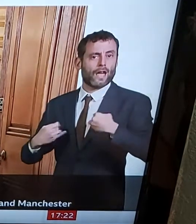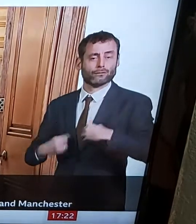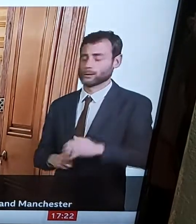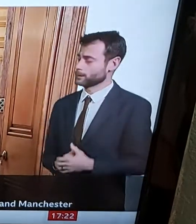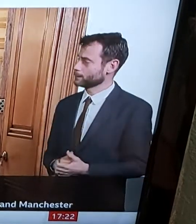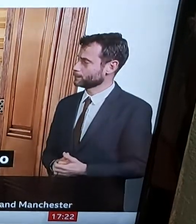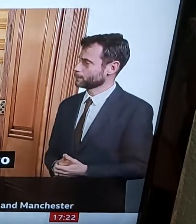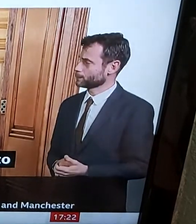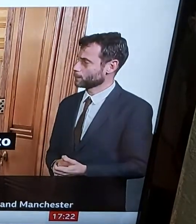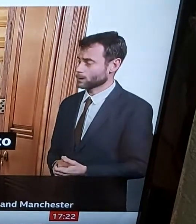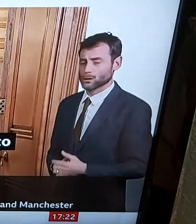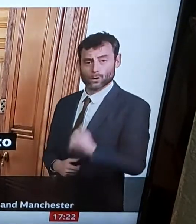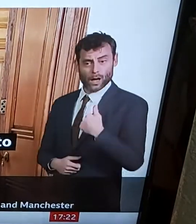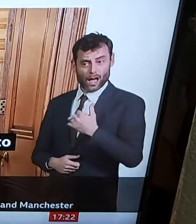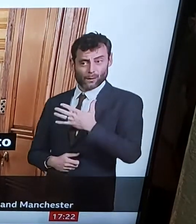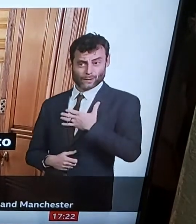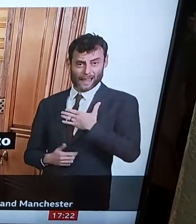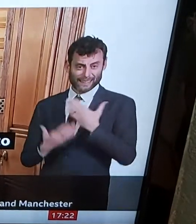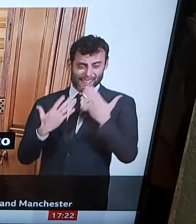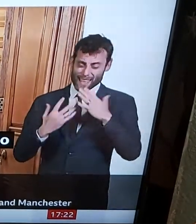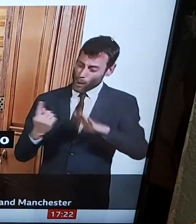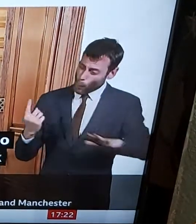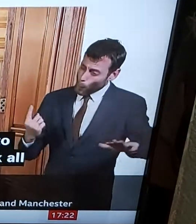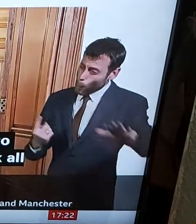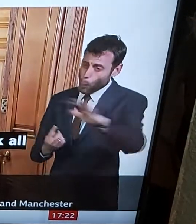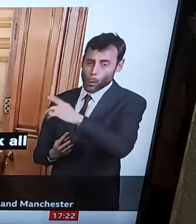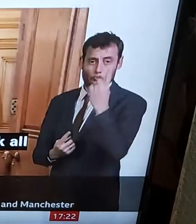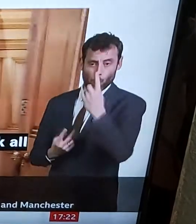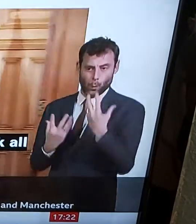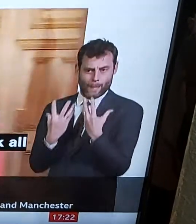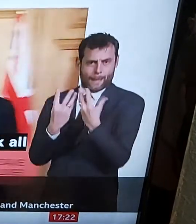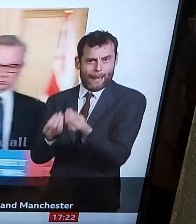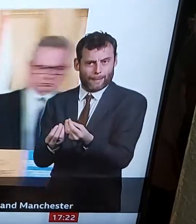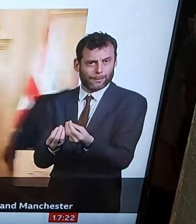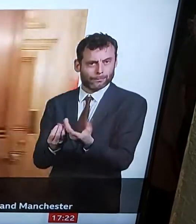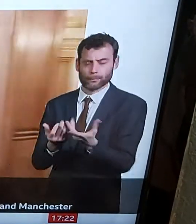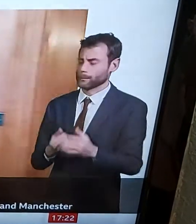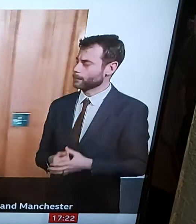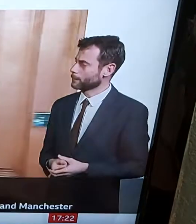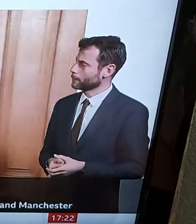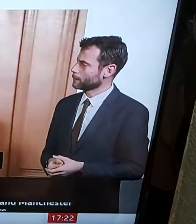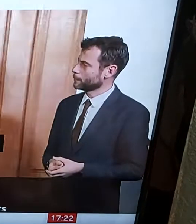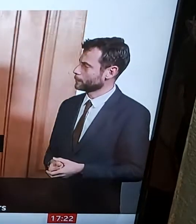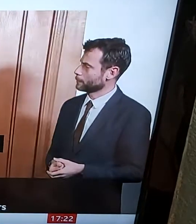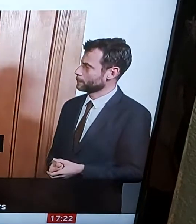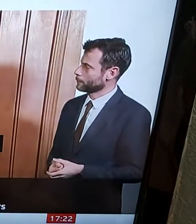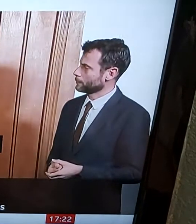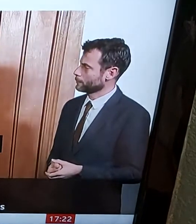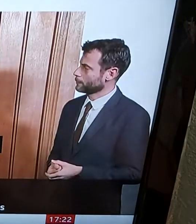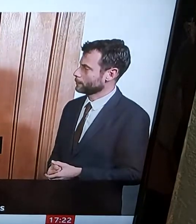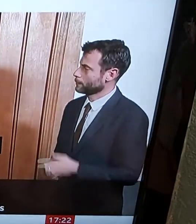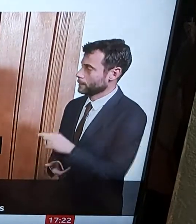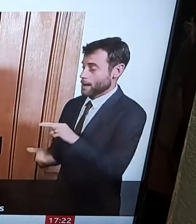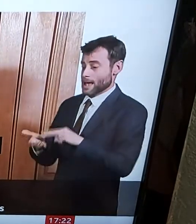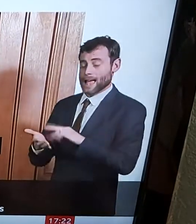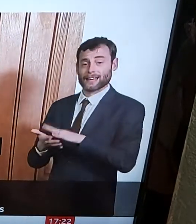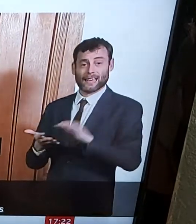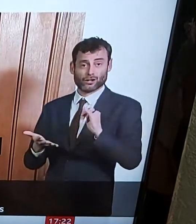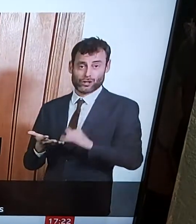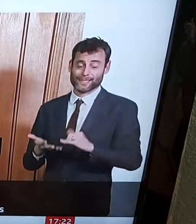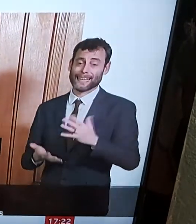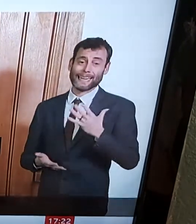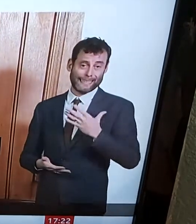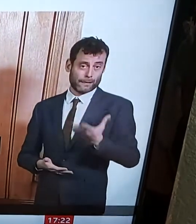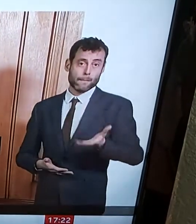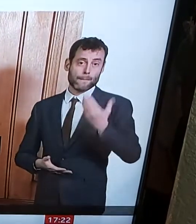to thank all those who are making that contribution. I'll now hand over to Simon. Thank you. So the NHS does need more